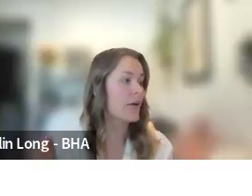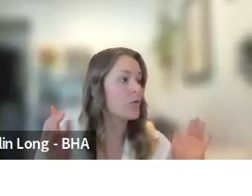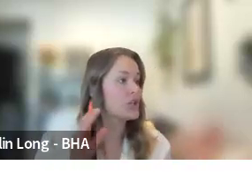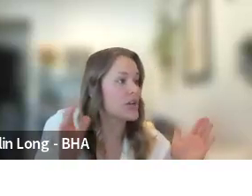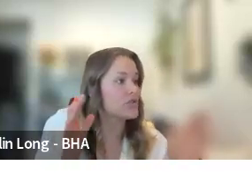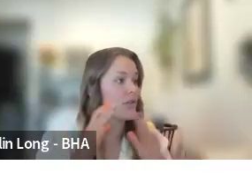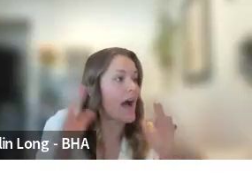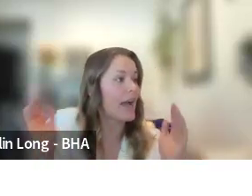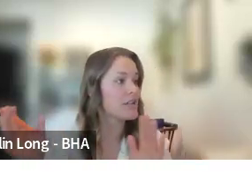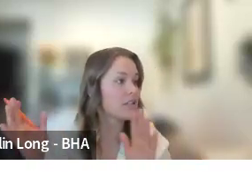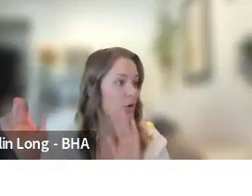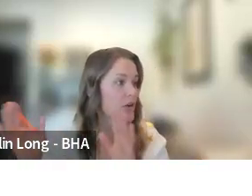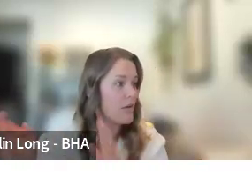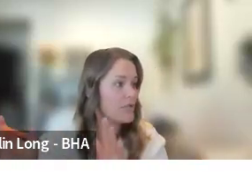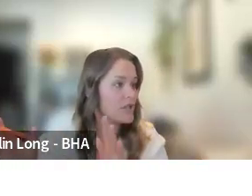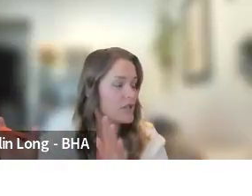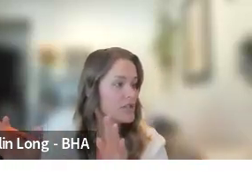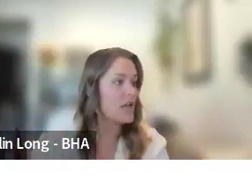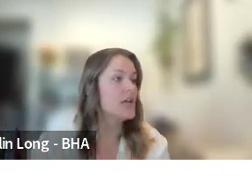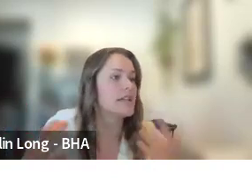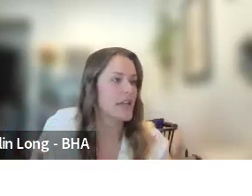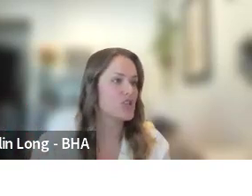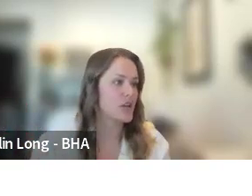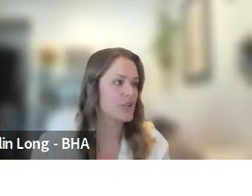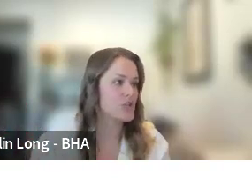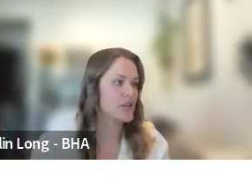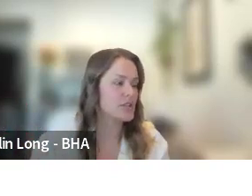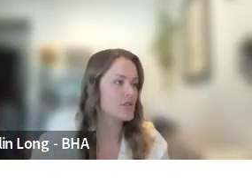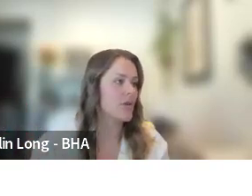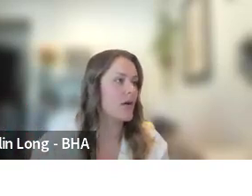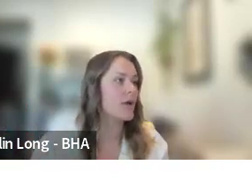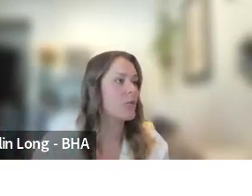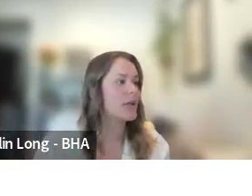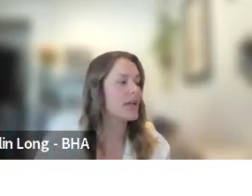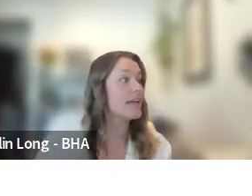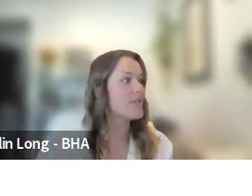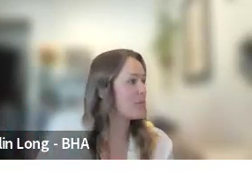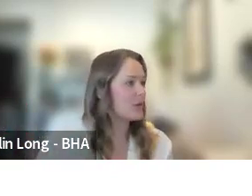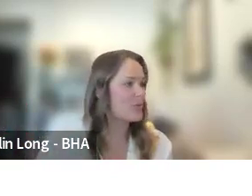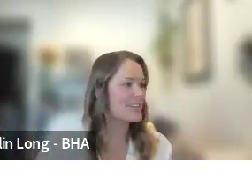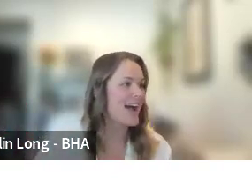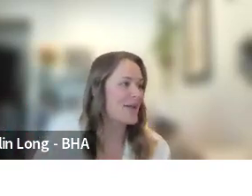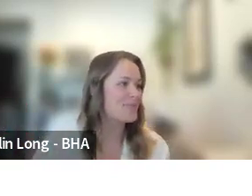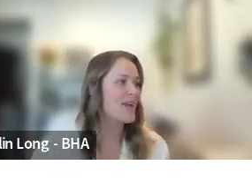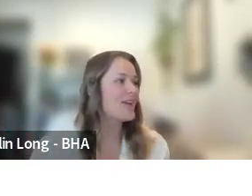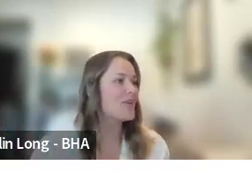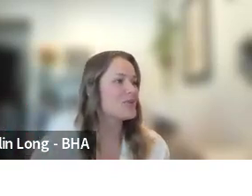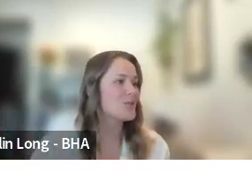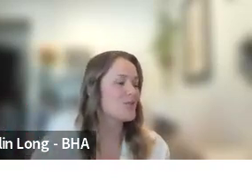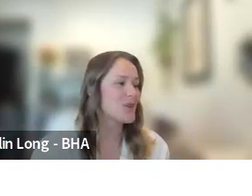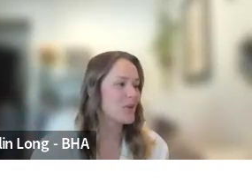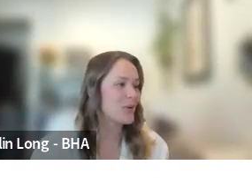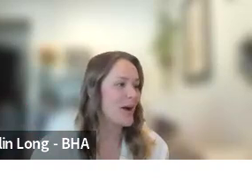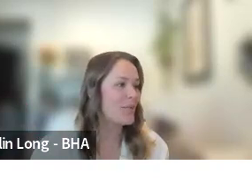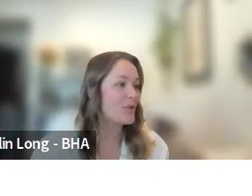vote, I will reach out to the highest voted officers to gauge their interest. So that way we can give them a little bit of time,